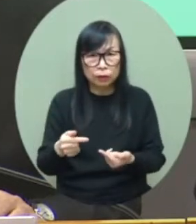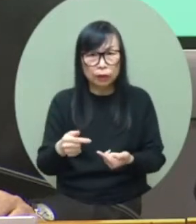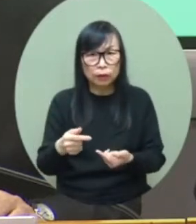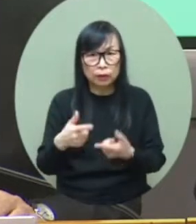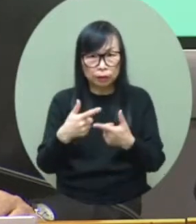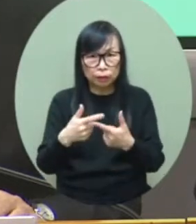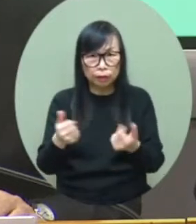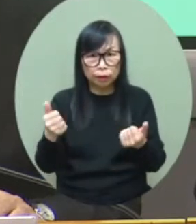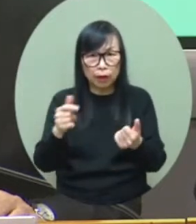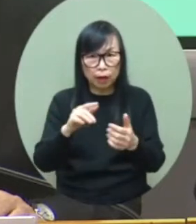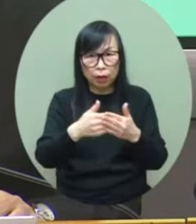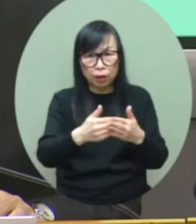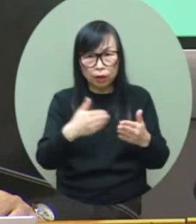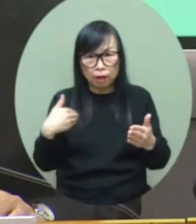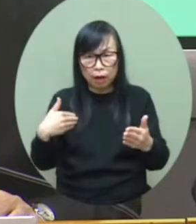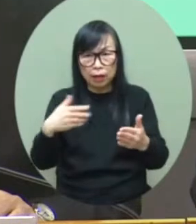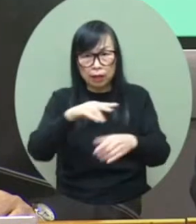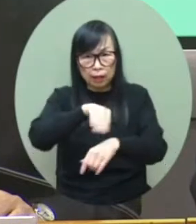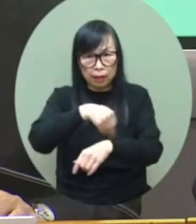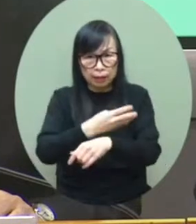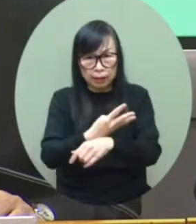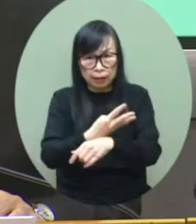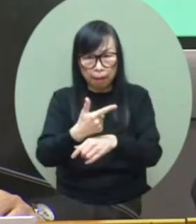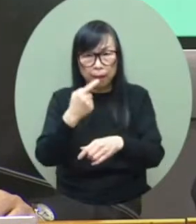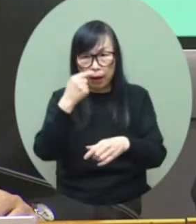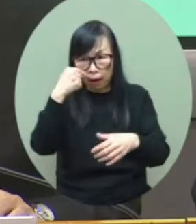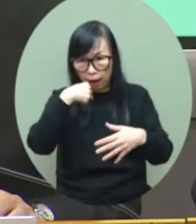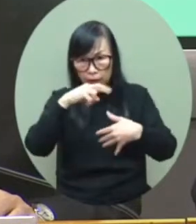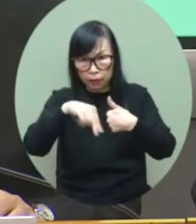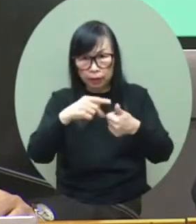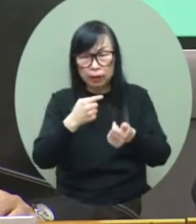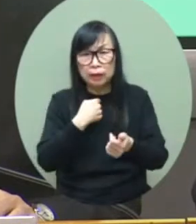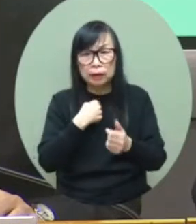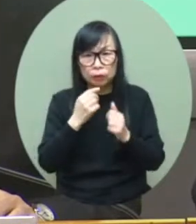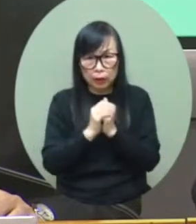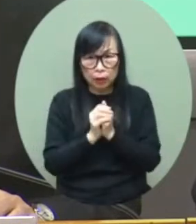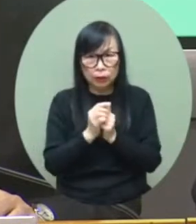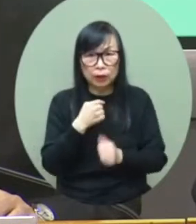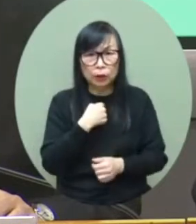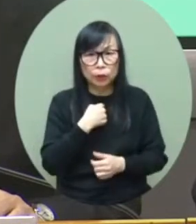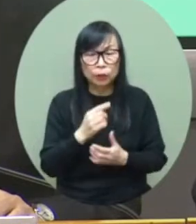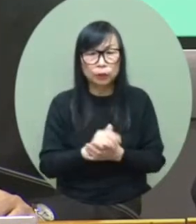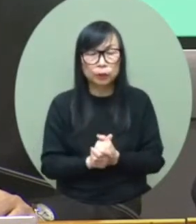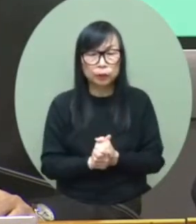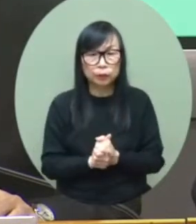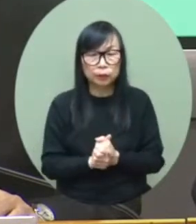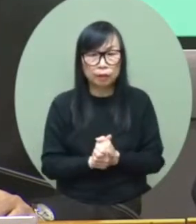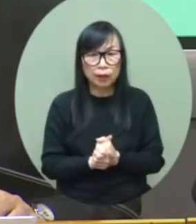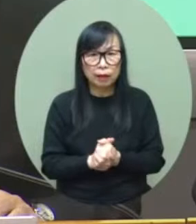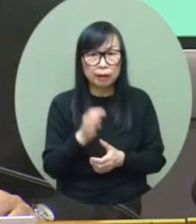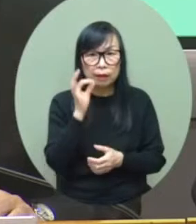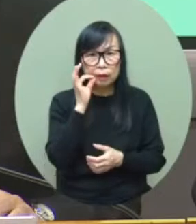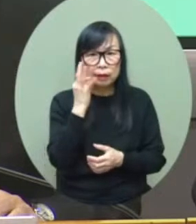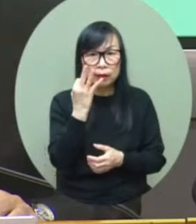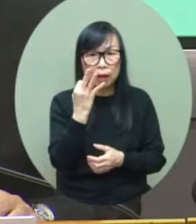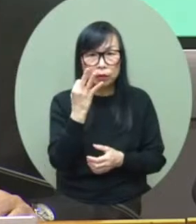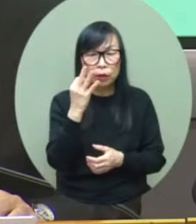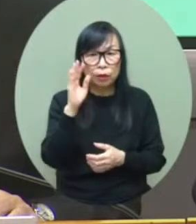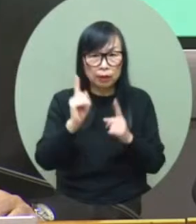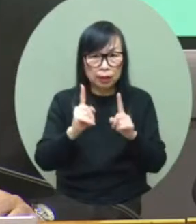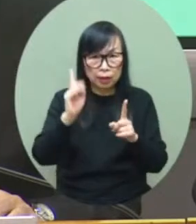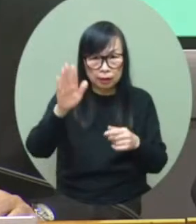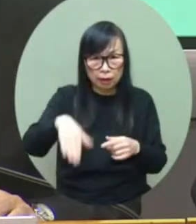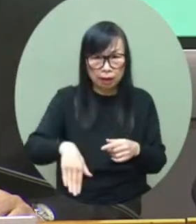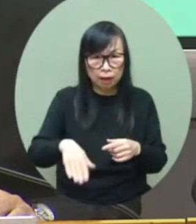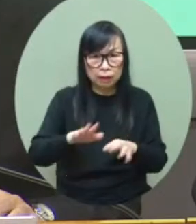including Taiwan, 7 days before traveling between Hong Kong and mainland, they will still have to produce